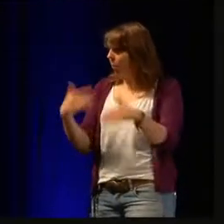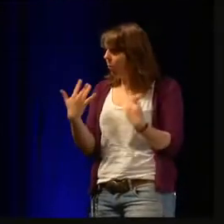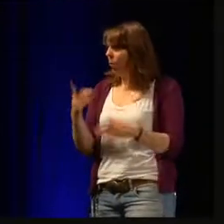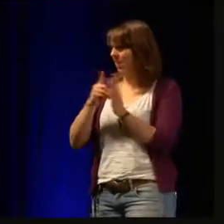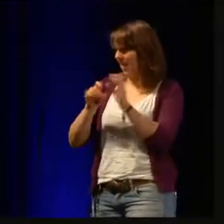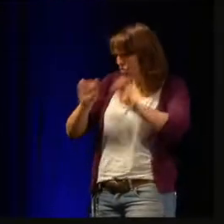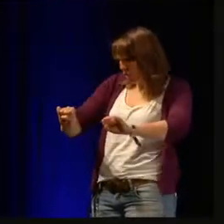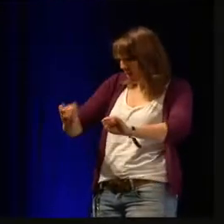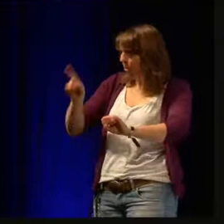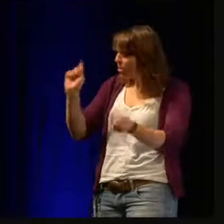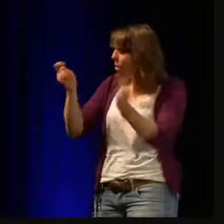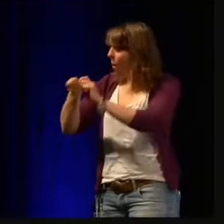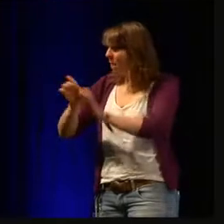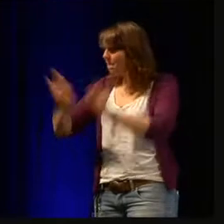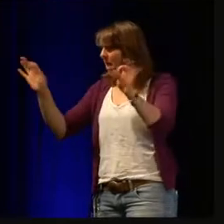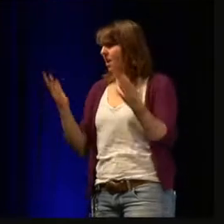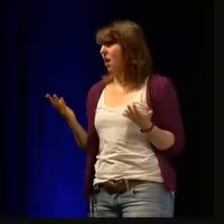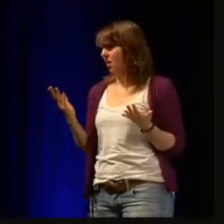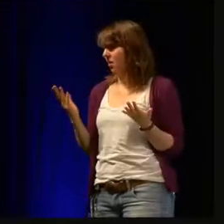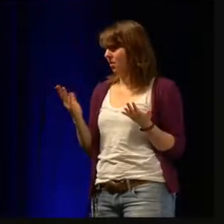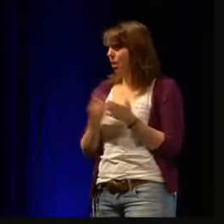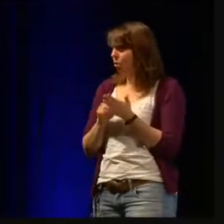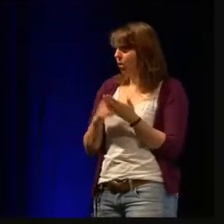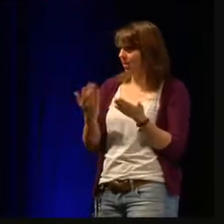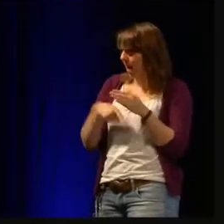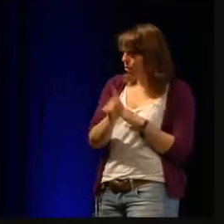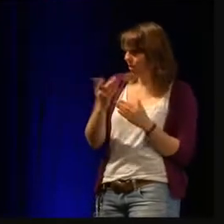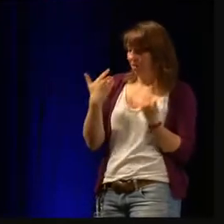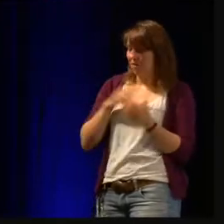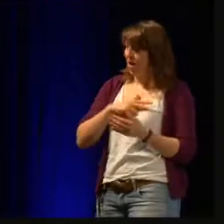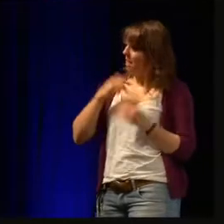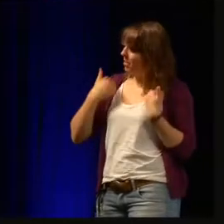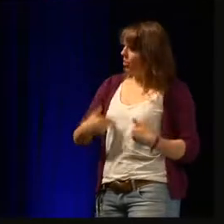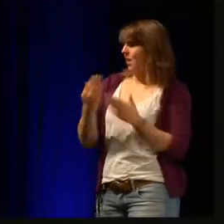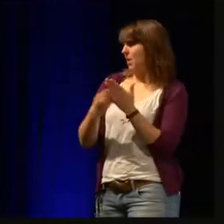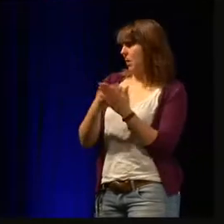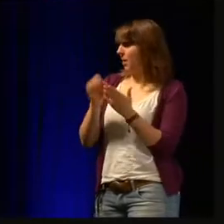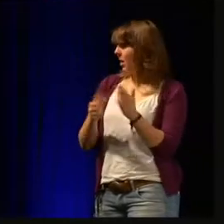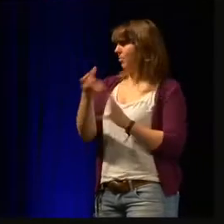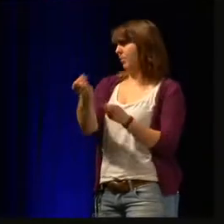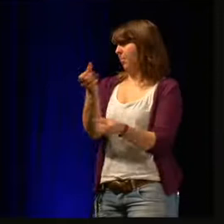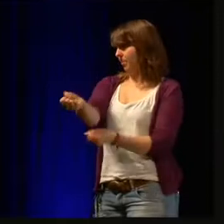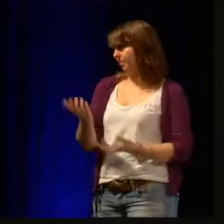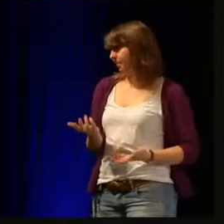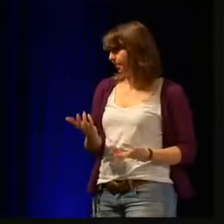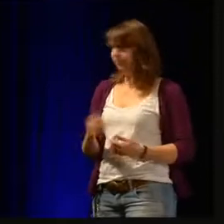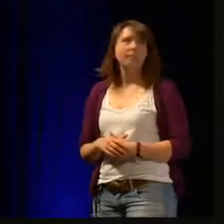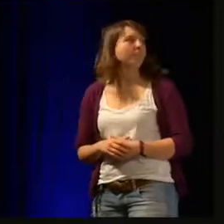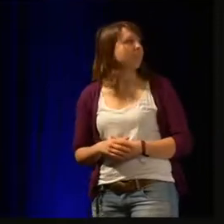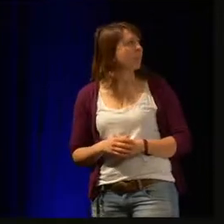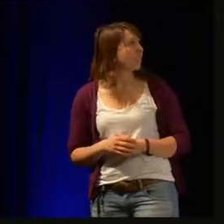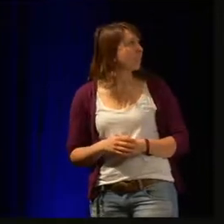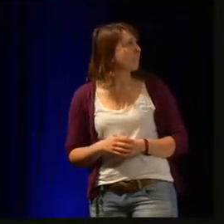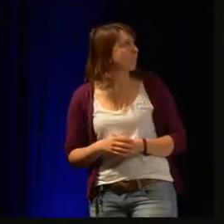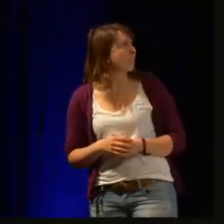What we want to show here is that we have to think about privacy, because you can detect a lot from just